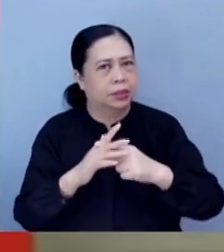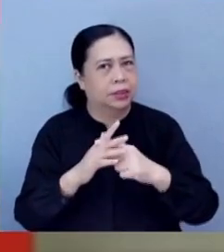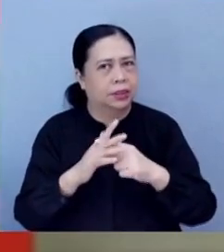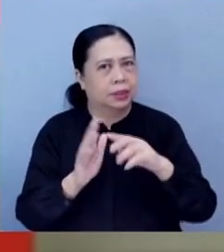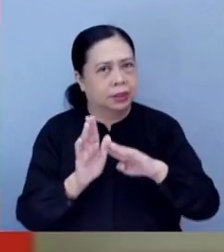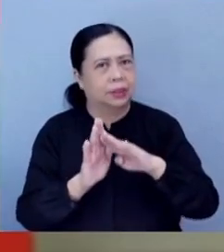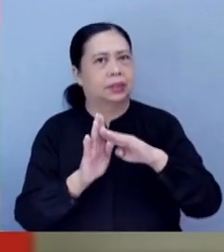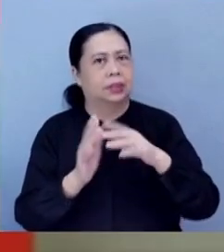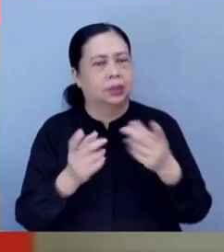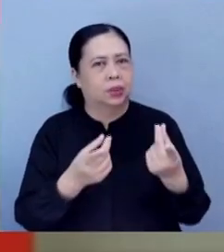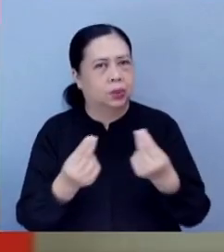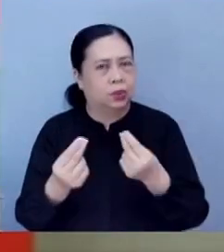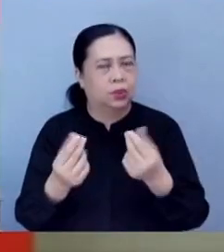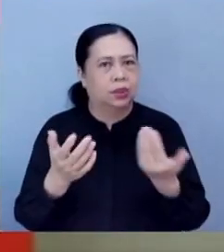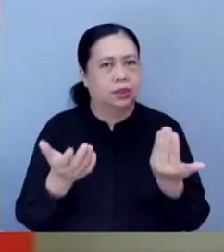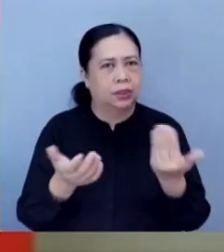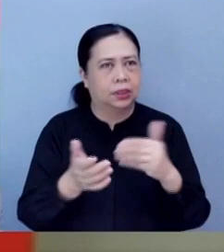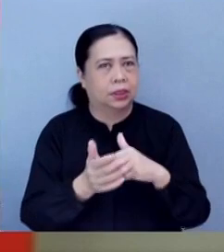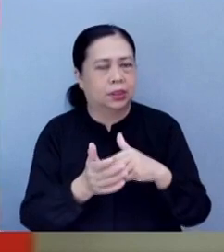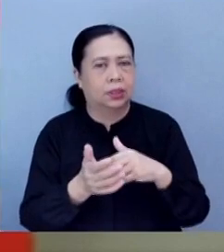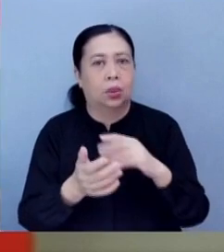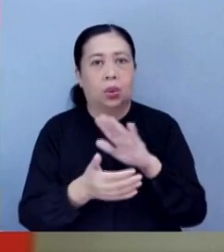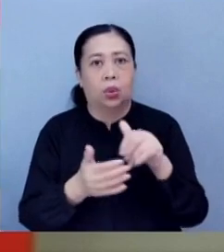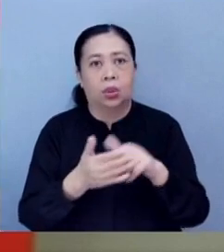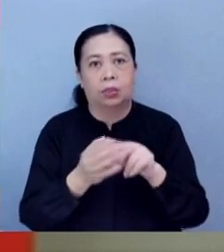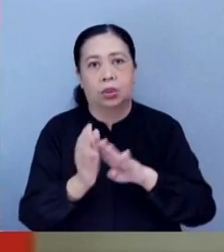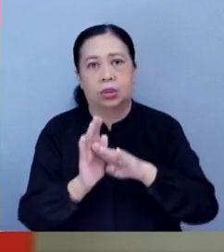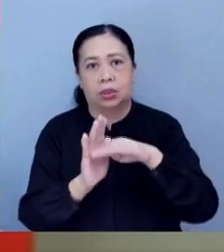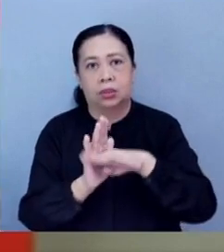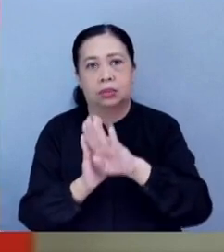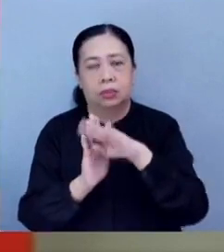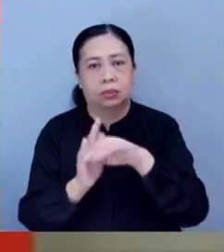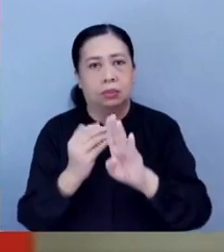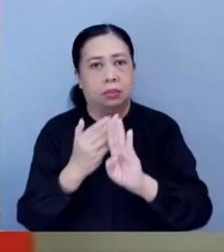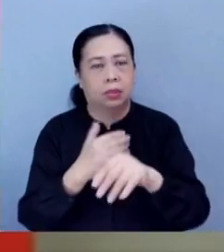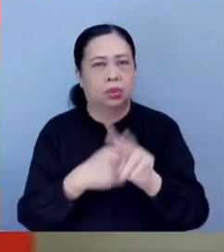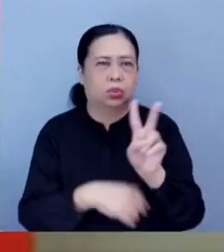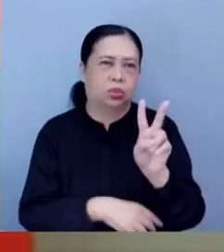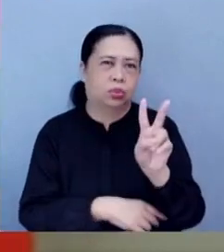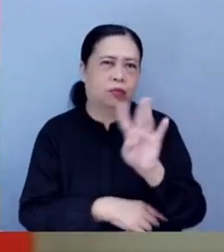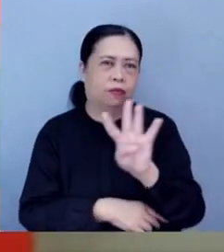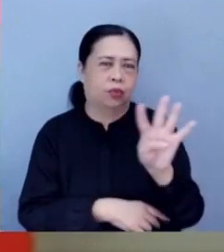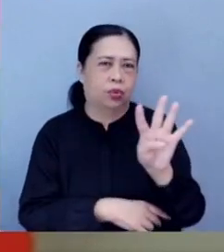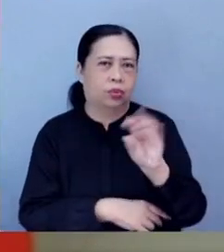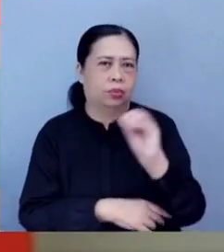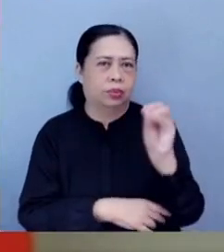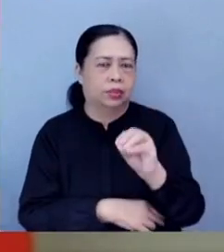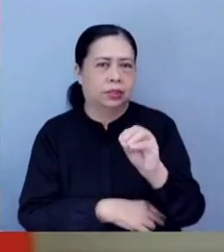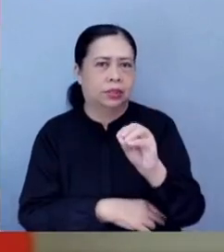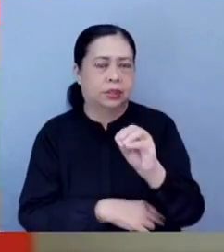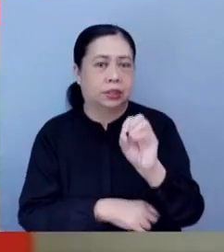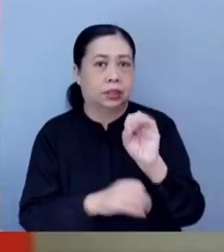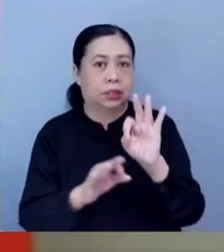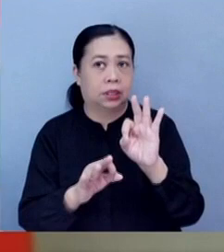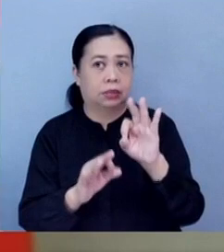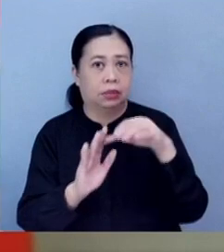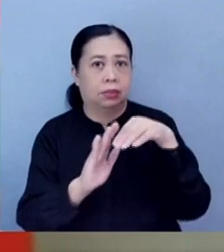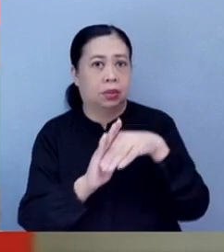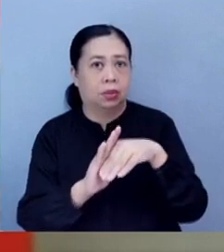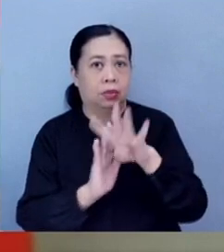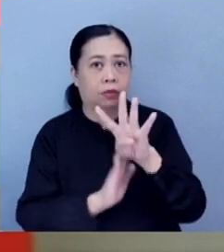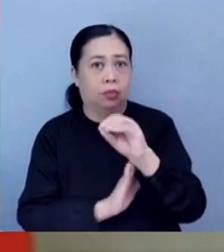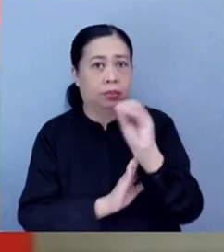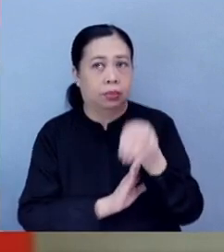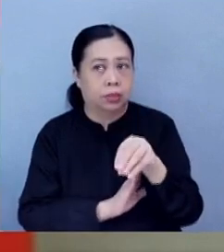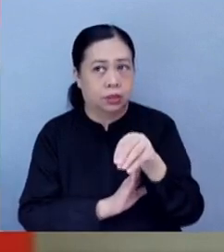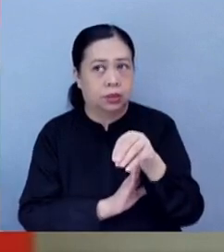And so again, it will be all about inflation and when it returns to the 2-4% target. Once it goes below 4%